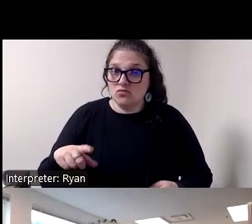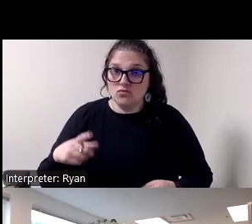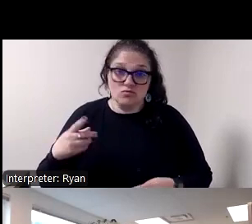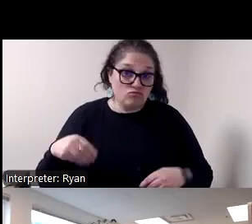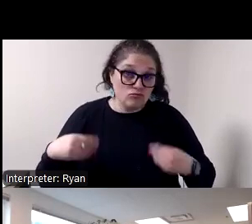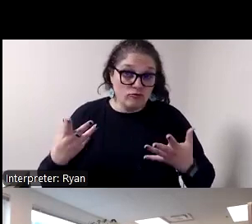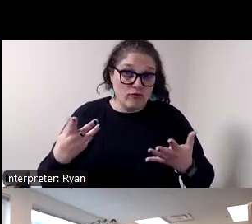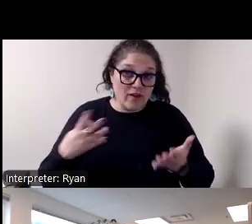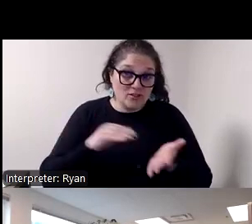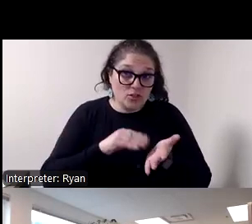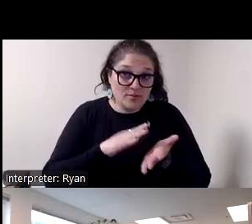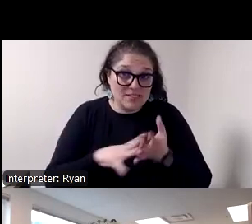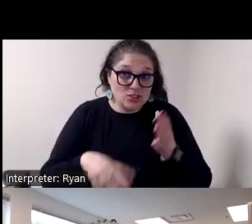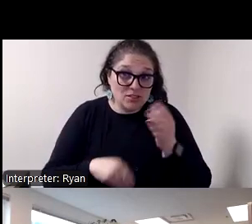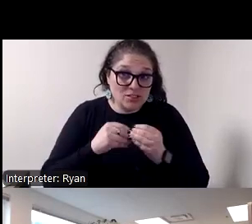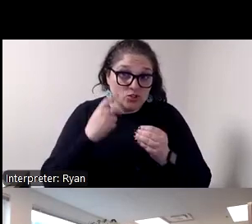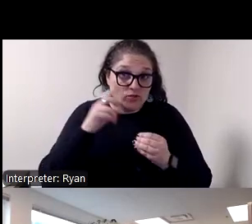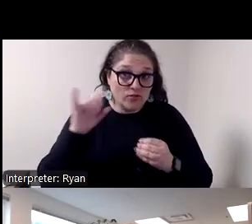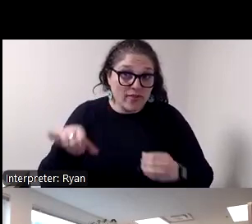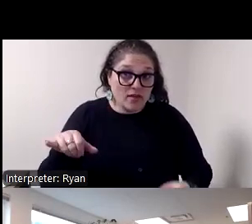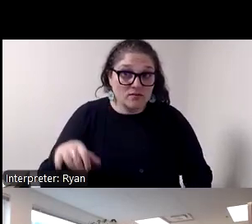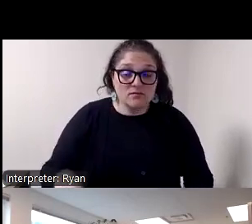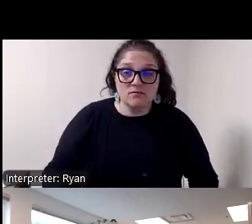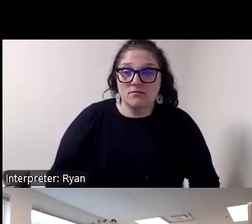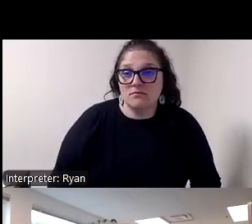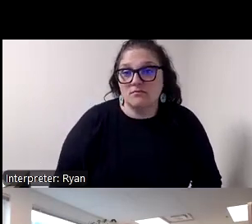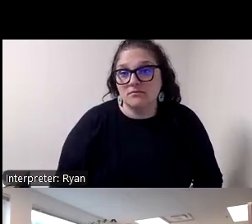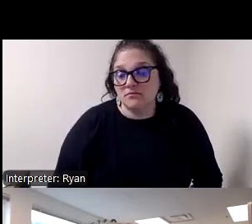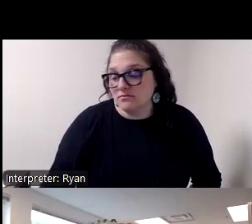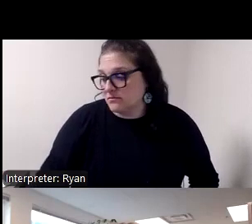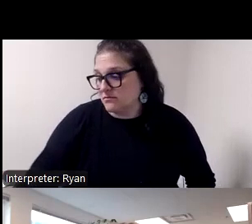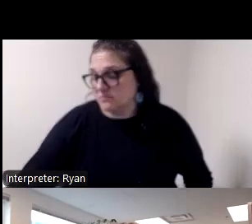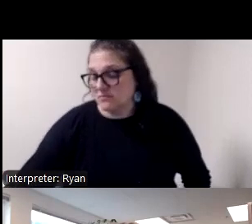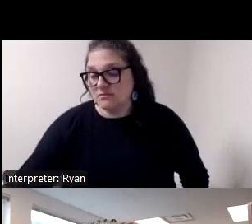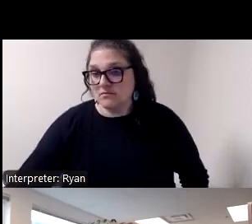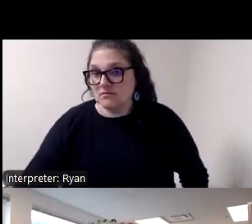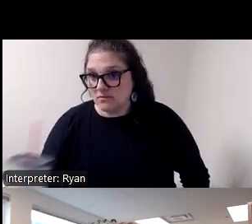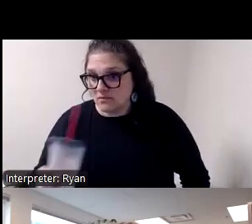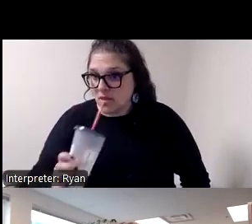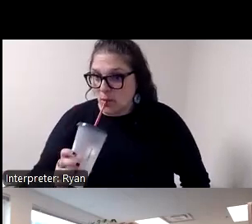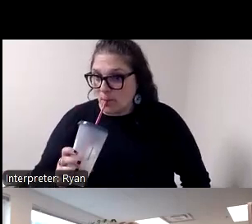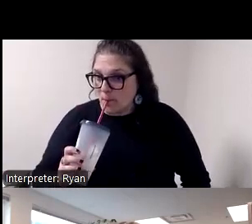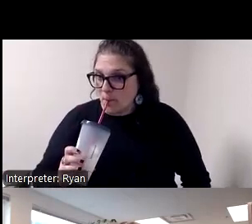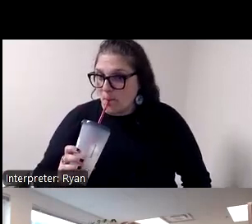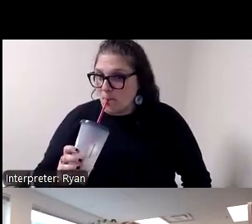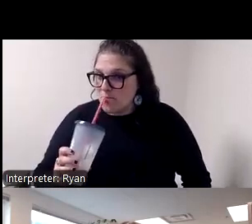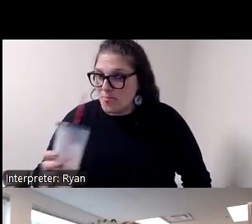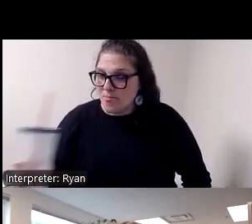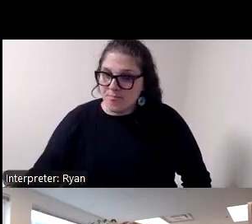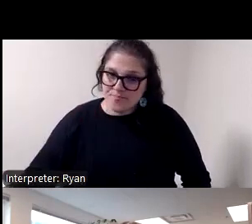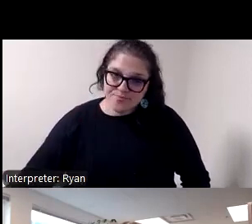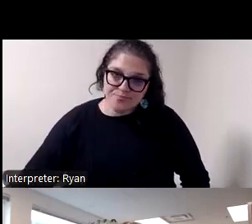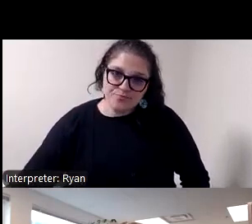provide anything additional for that? So for jury duty, if you